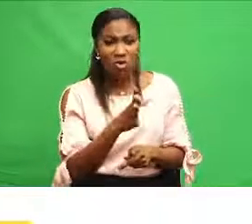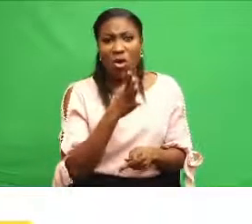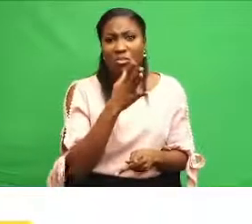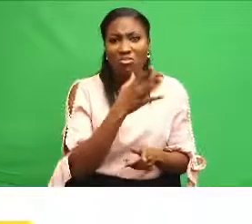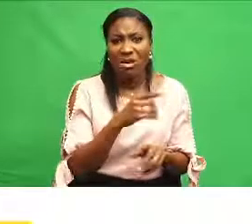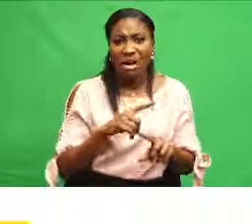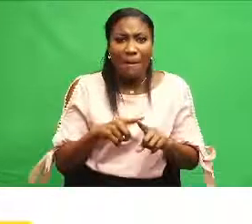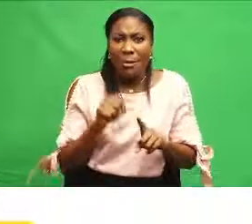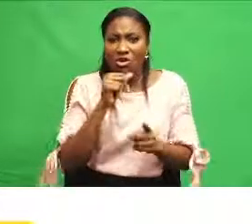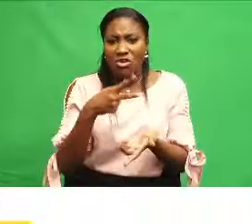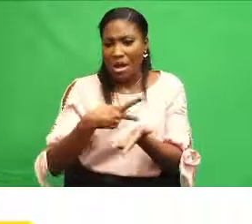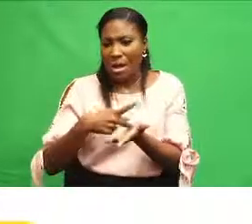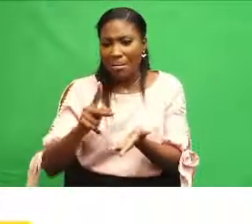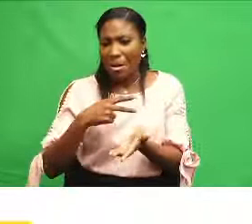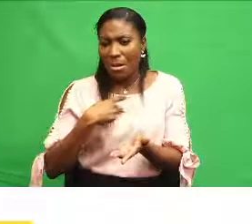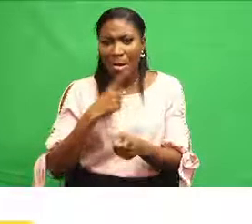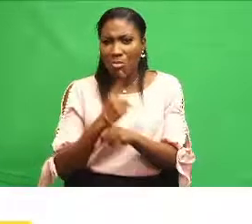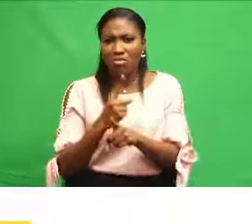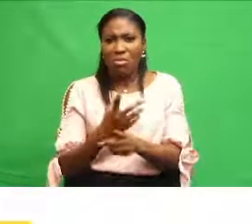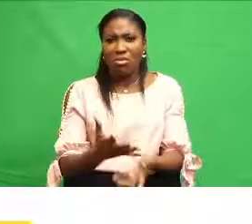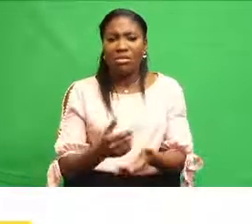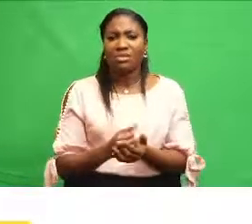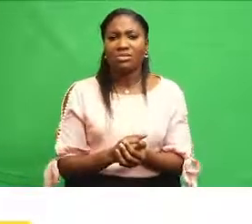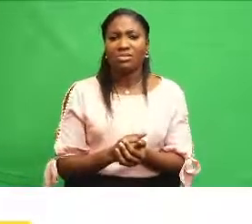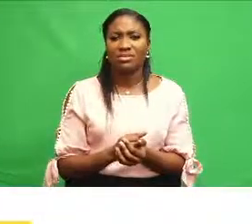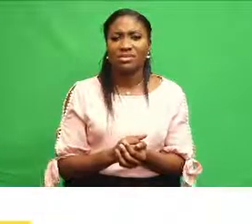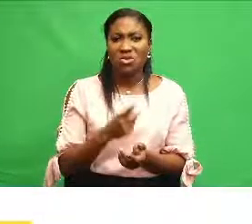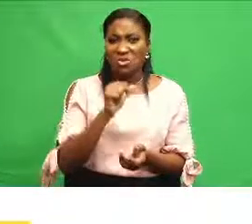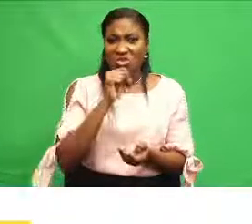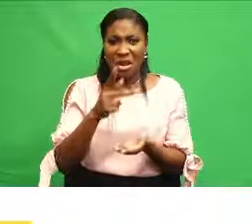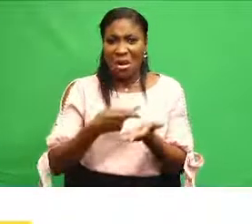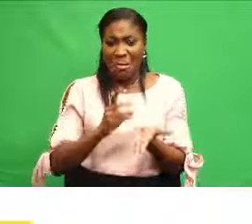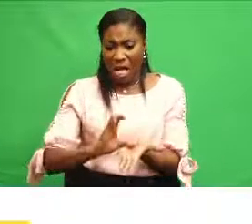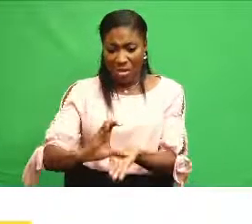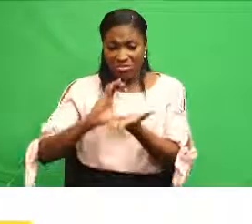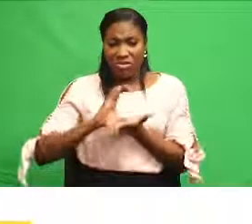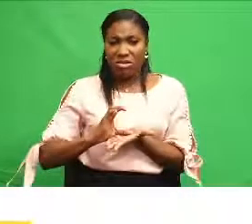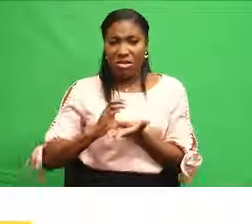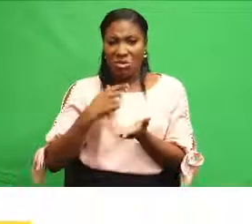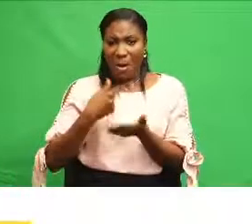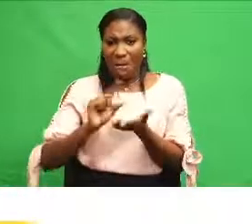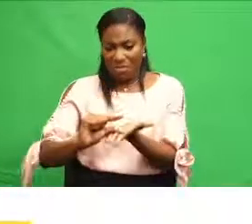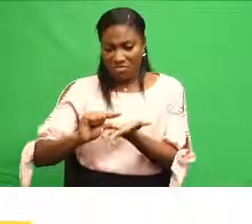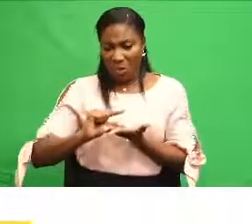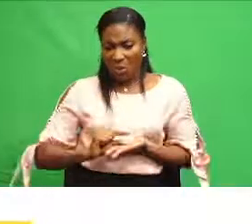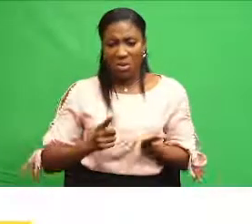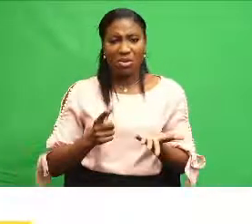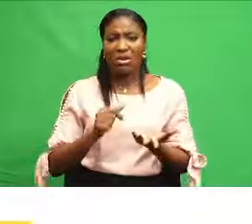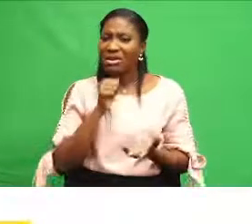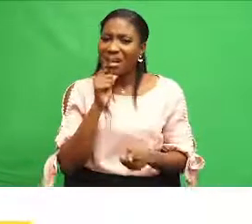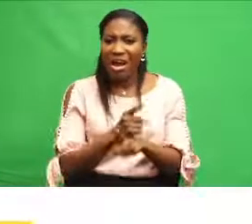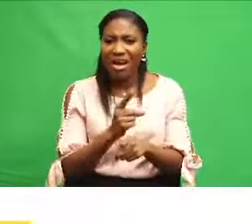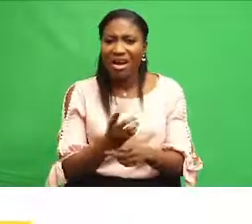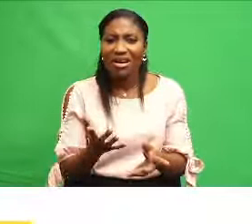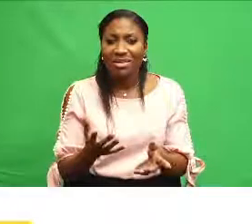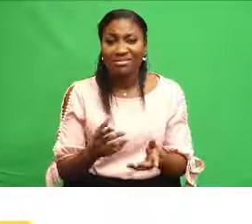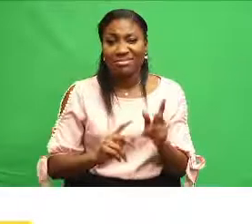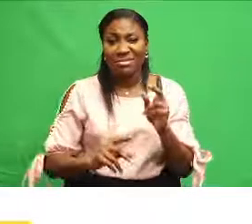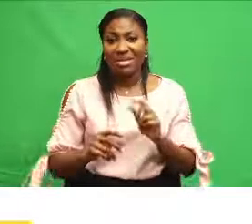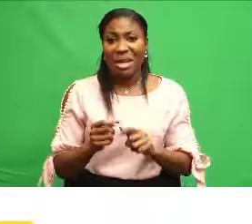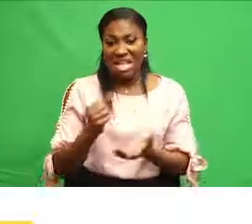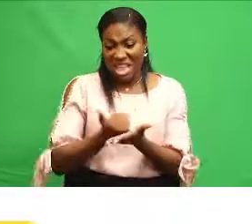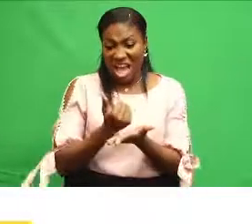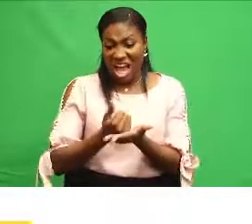money for people who are taking care of your loved ones, you're going to have a mix of persons who just trying to make it because the salary is